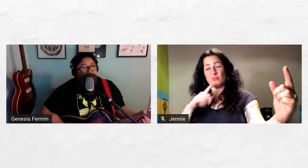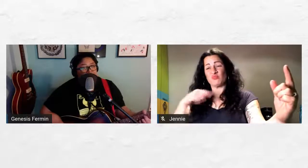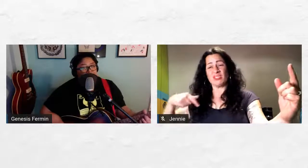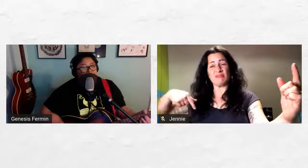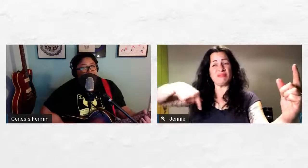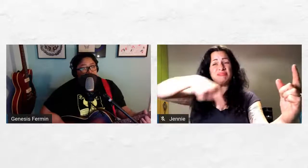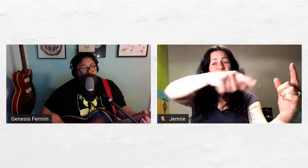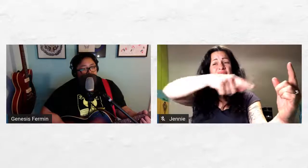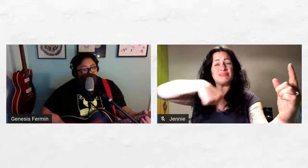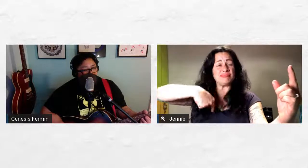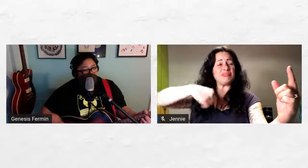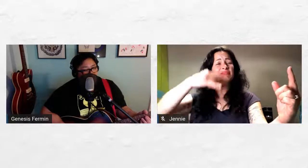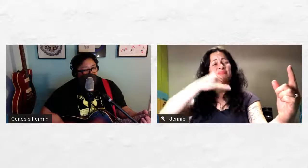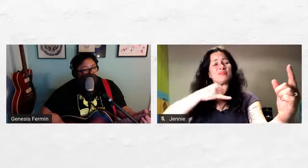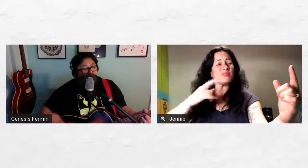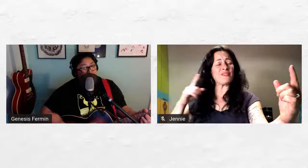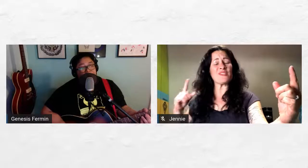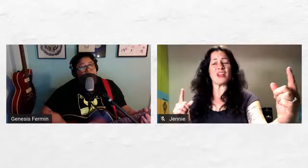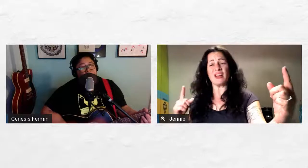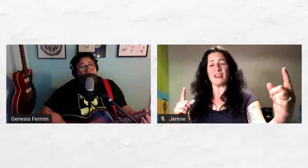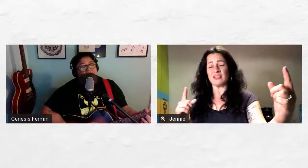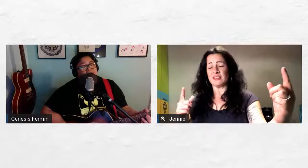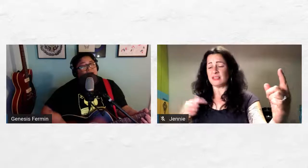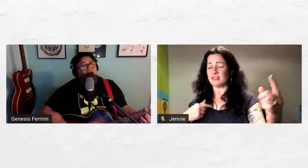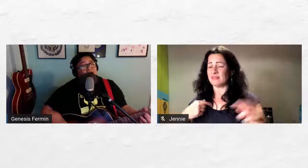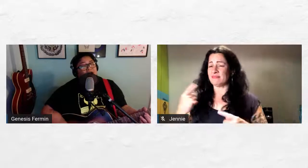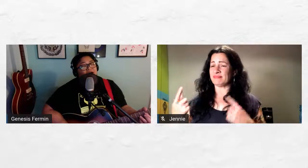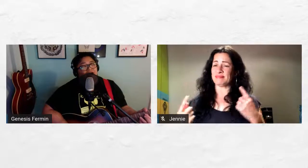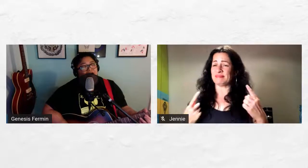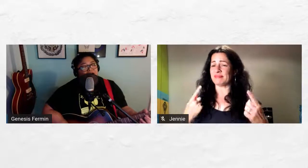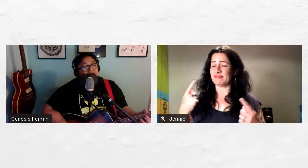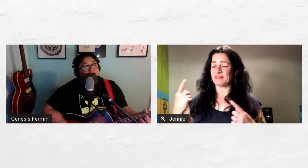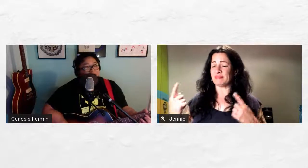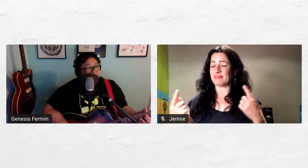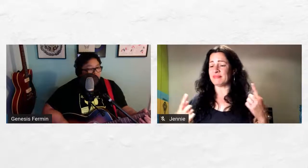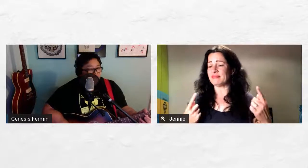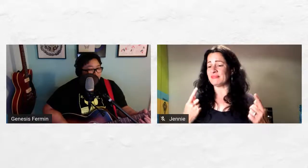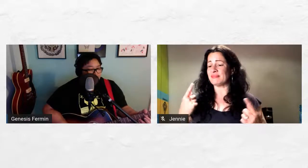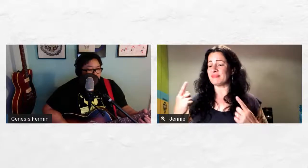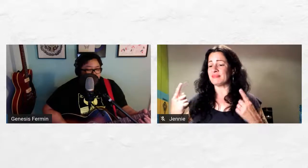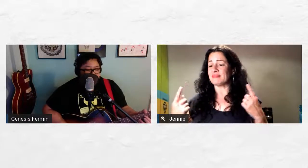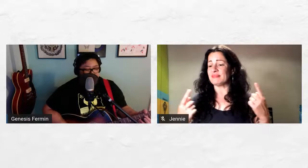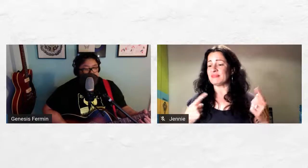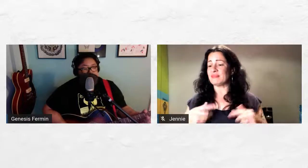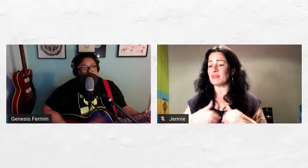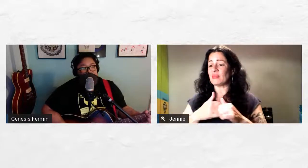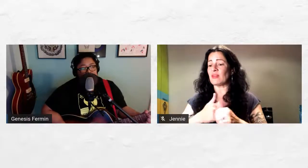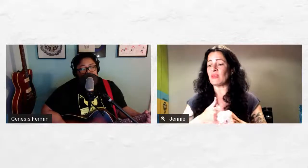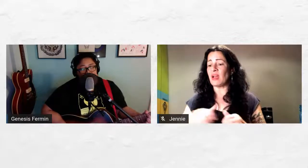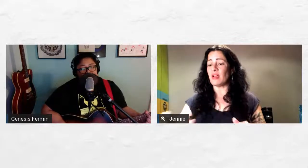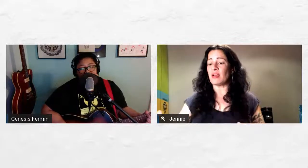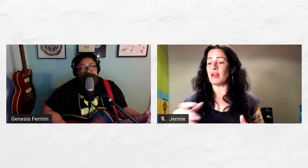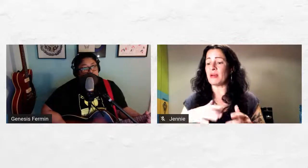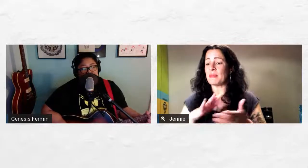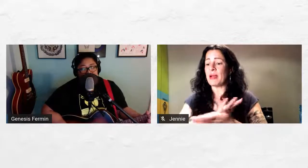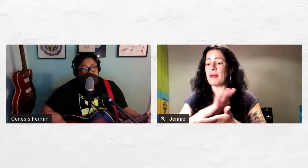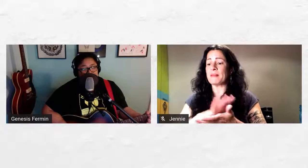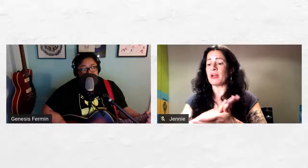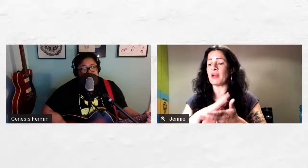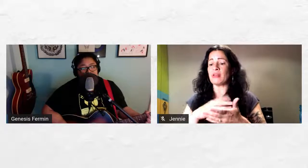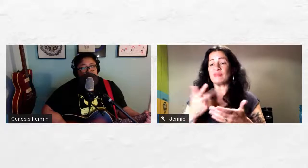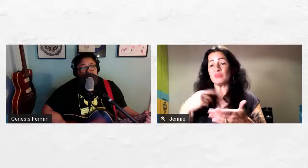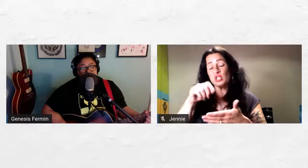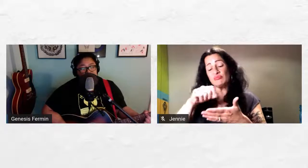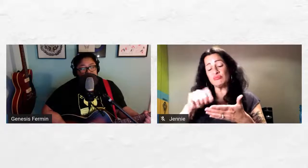Can I fold a paper map so you and I can